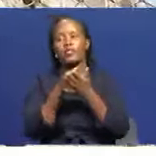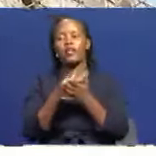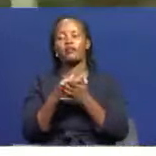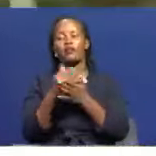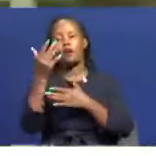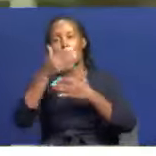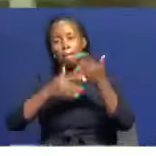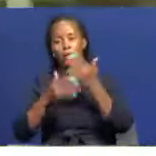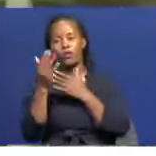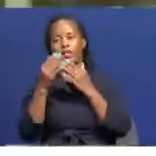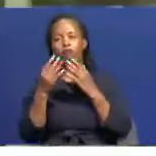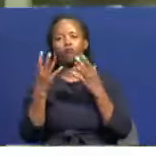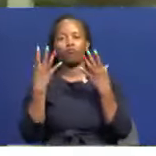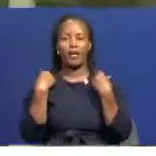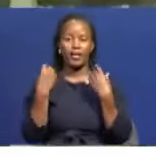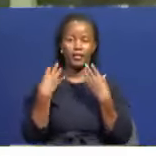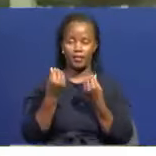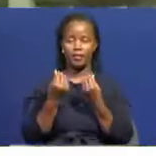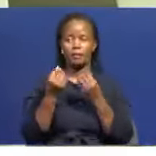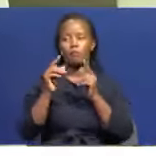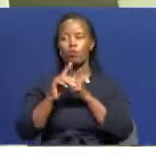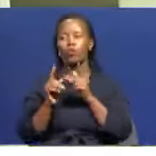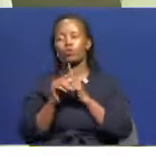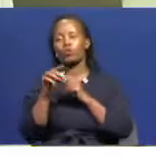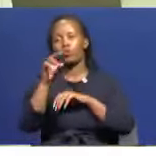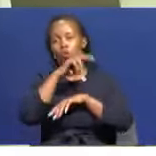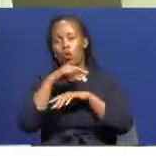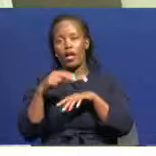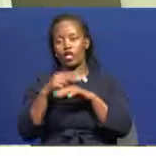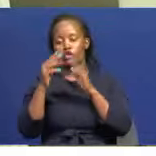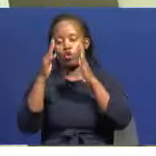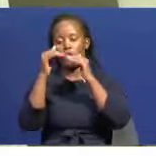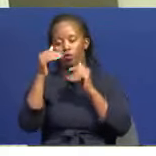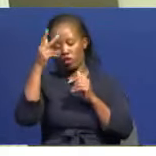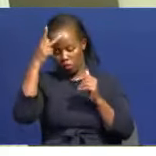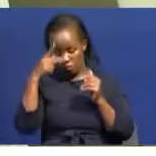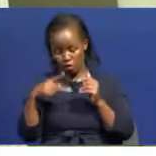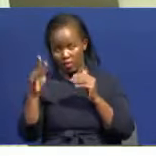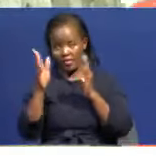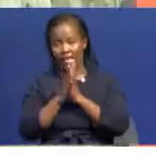the National Land Policy, National Housing Policy, and the National